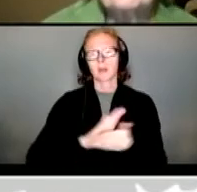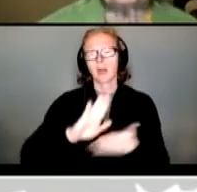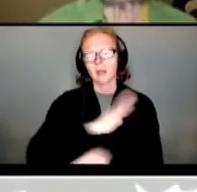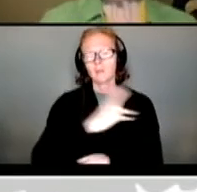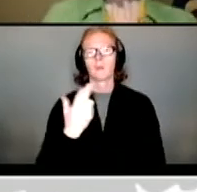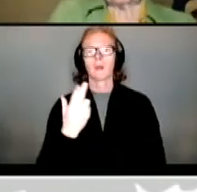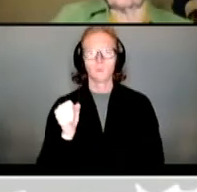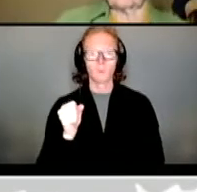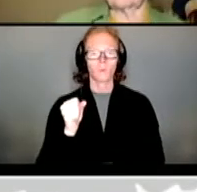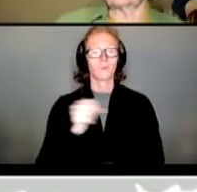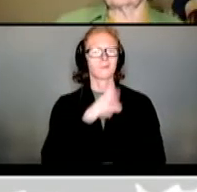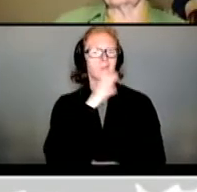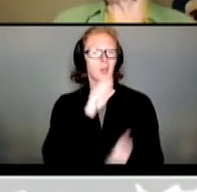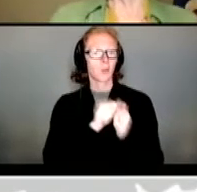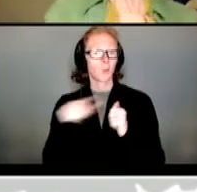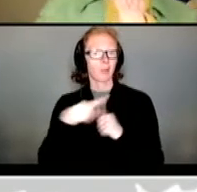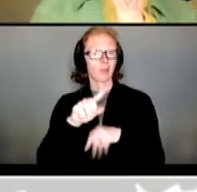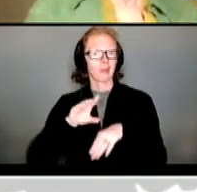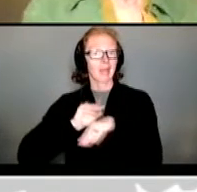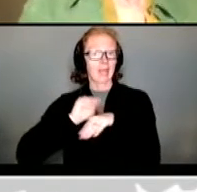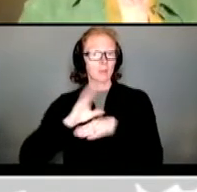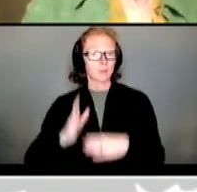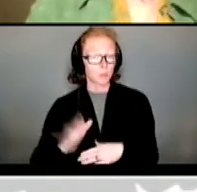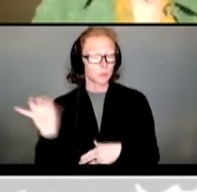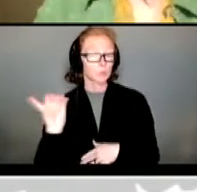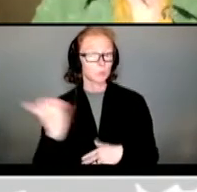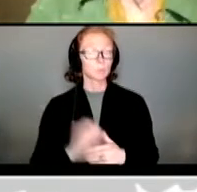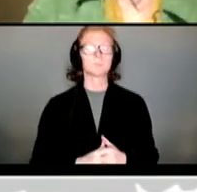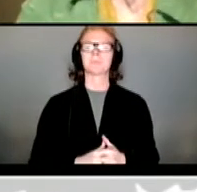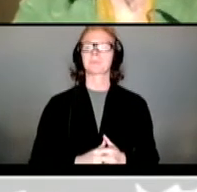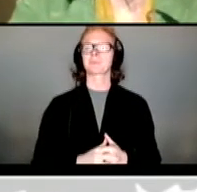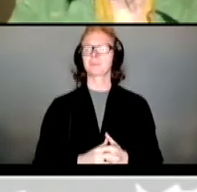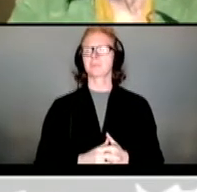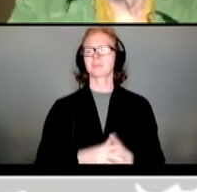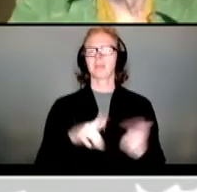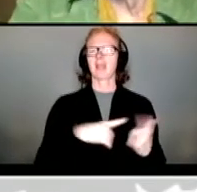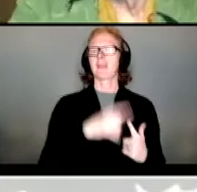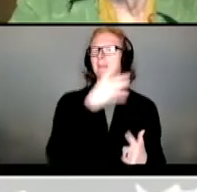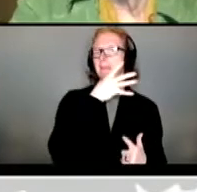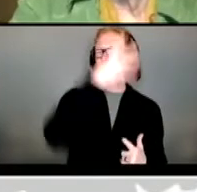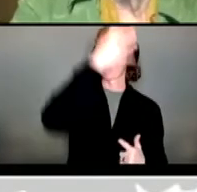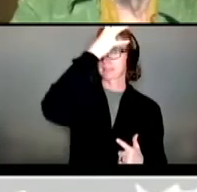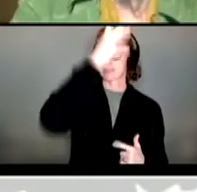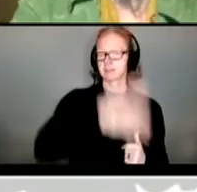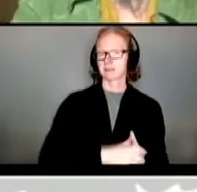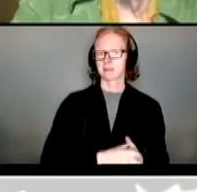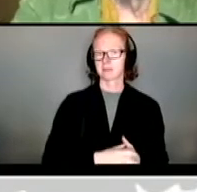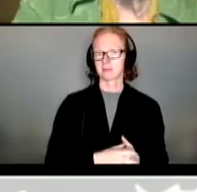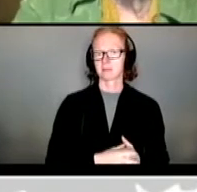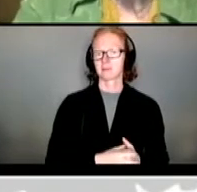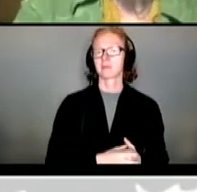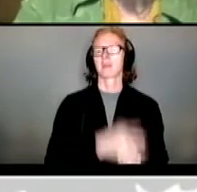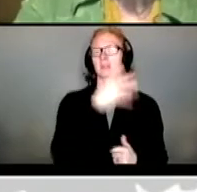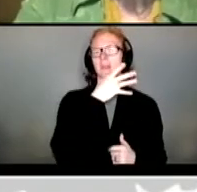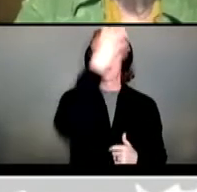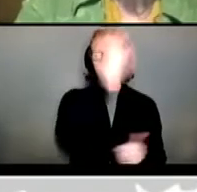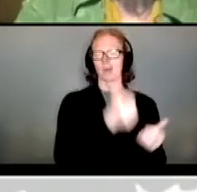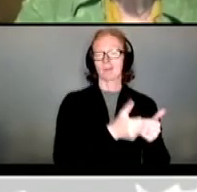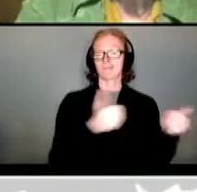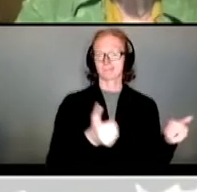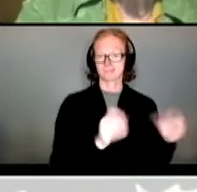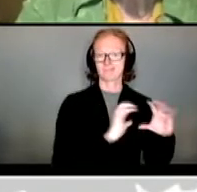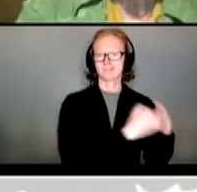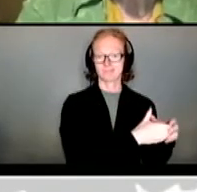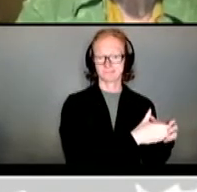schools. We're talking to counselors. We're also trying to talk to parents in a parent forum so that we can get